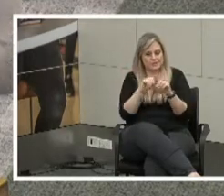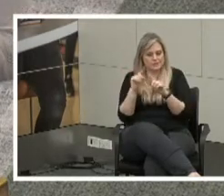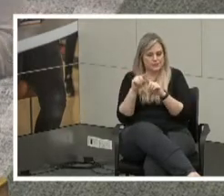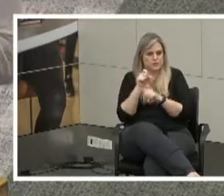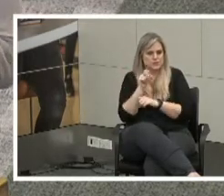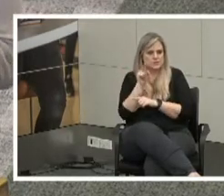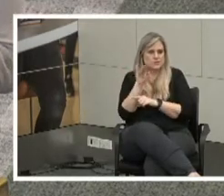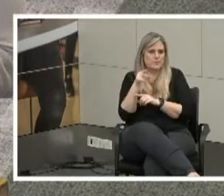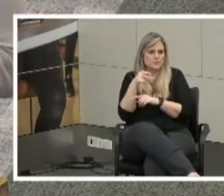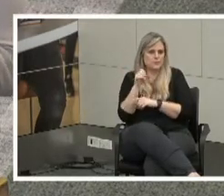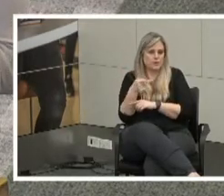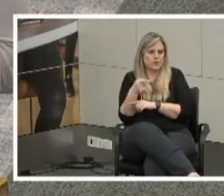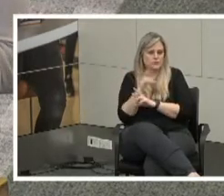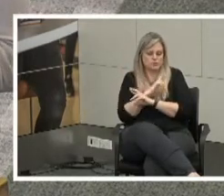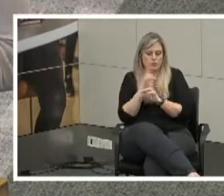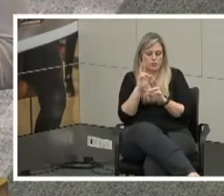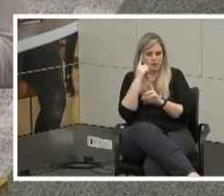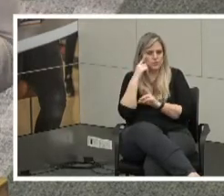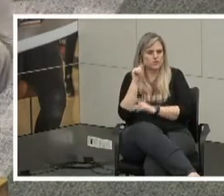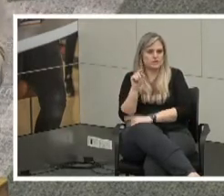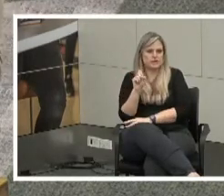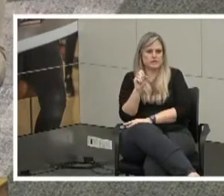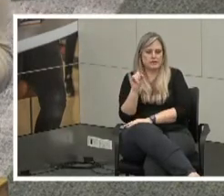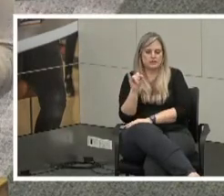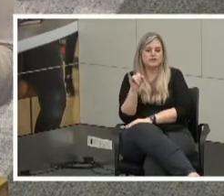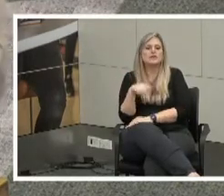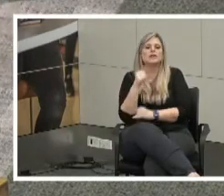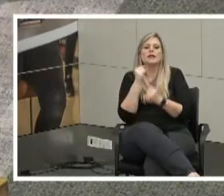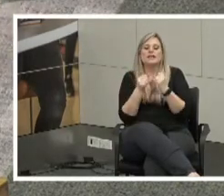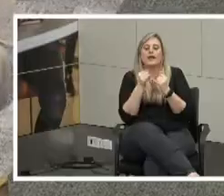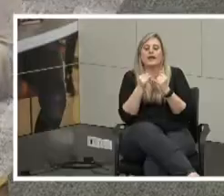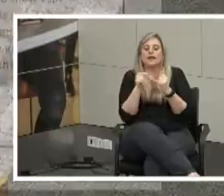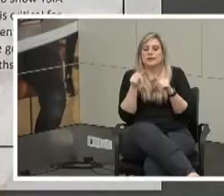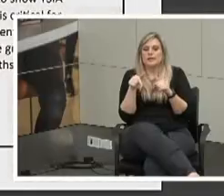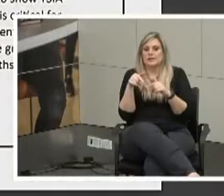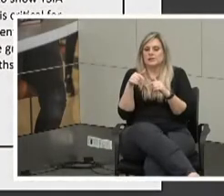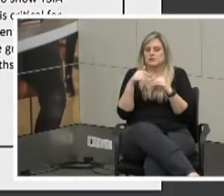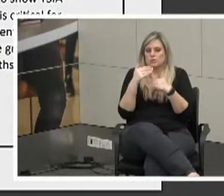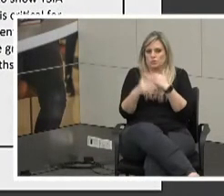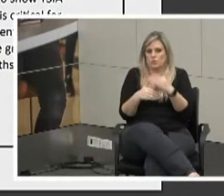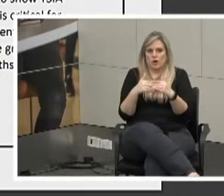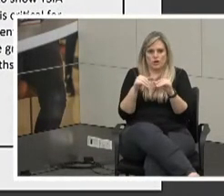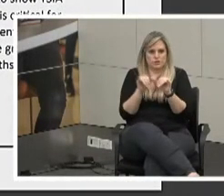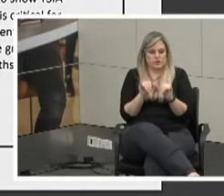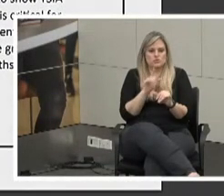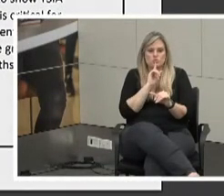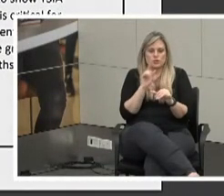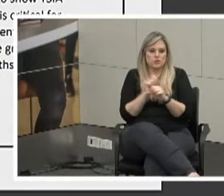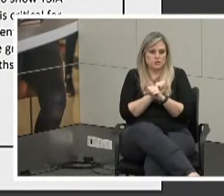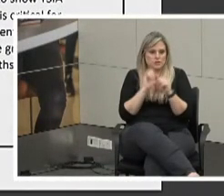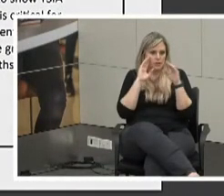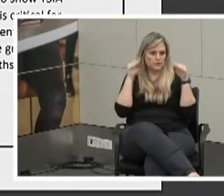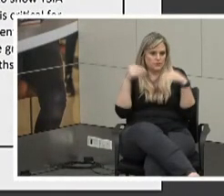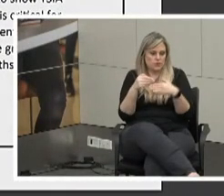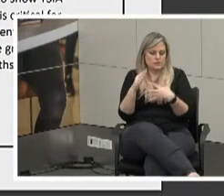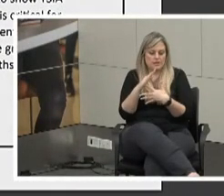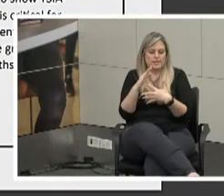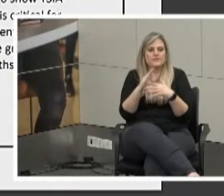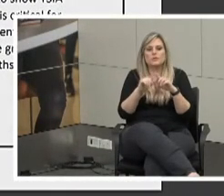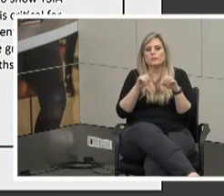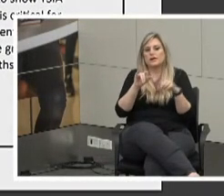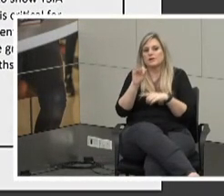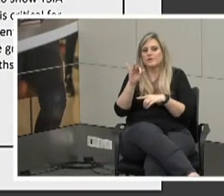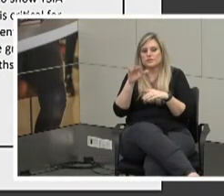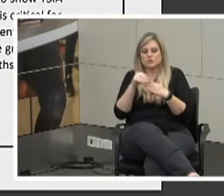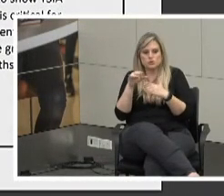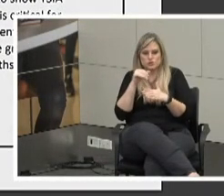in preparation for TSI um and then the last thing this progress measure really does focus on 11th grade but if students